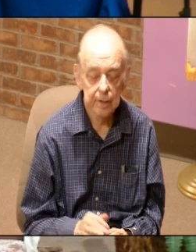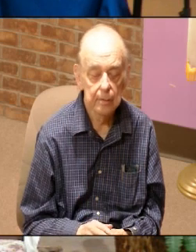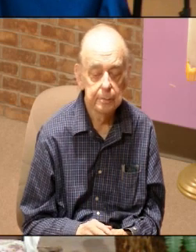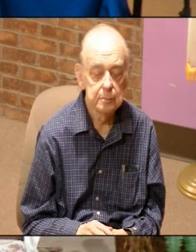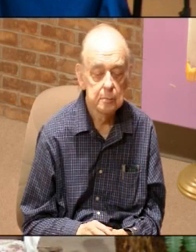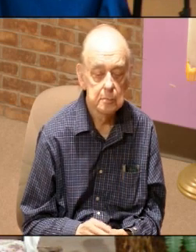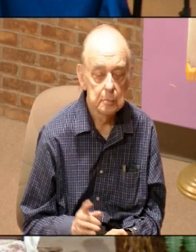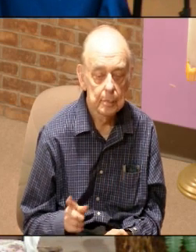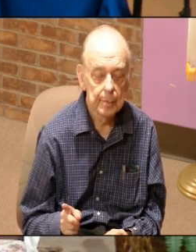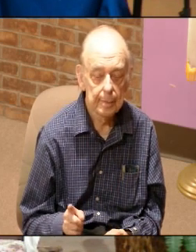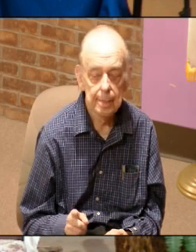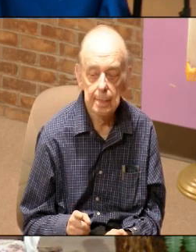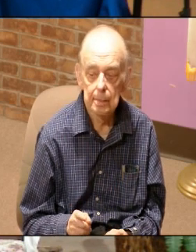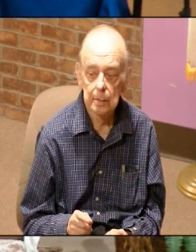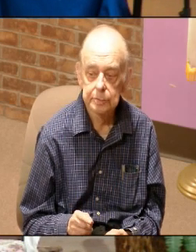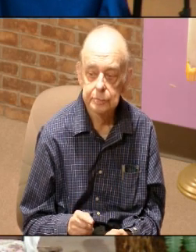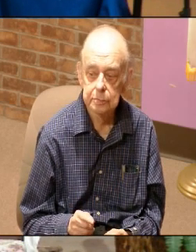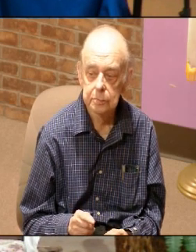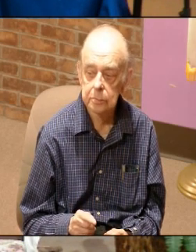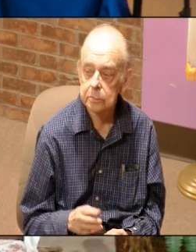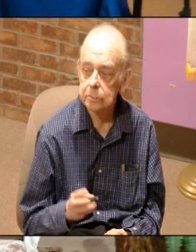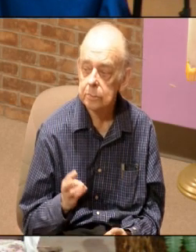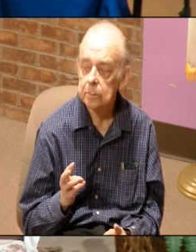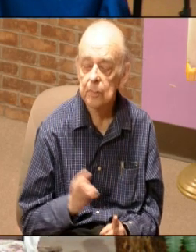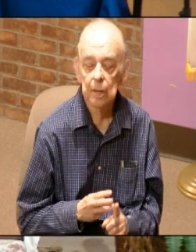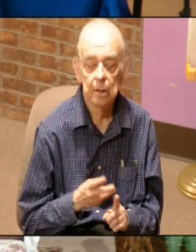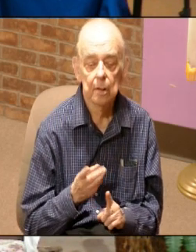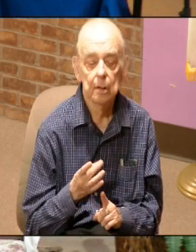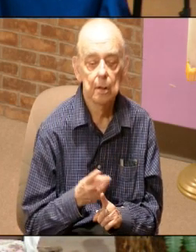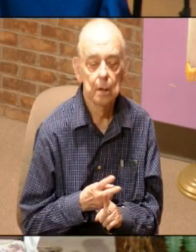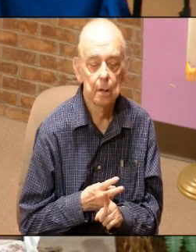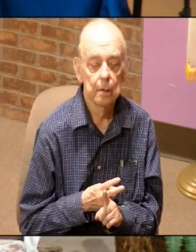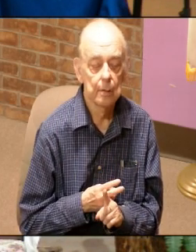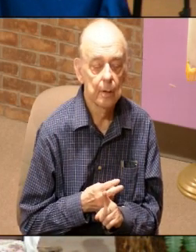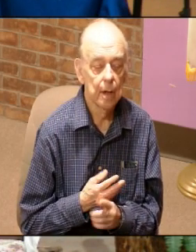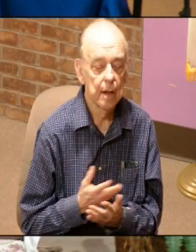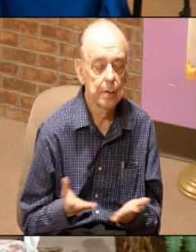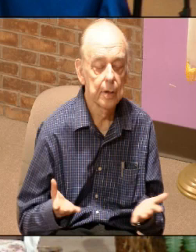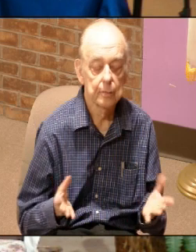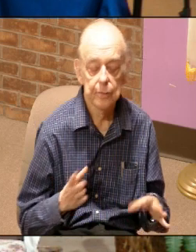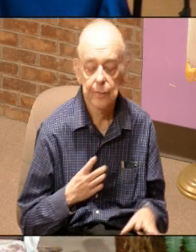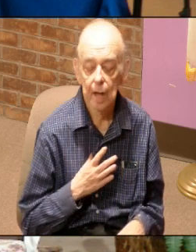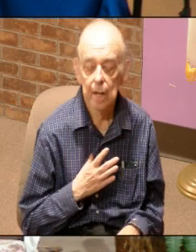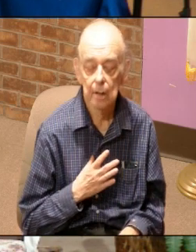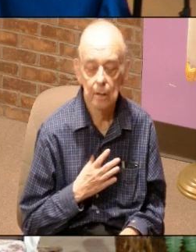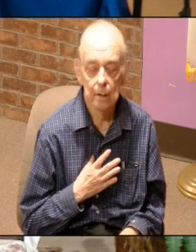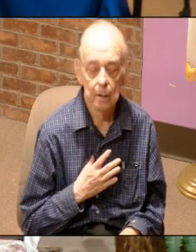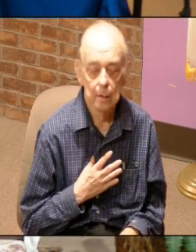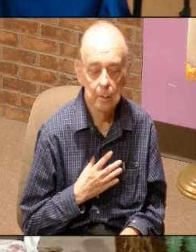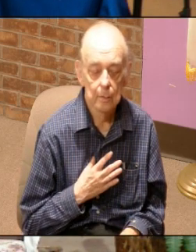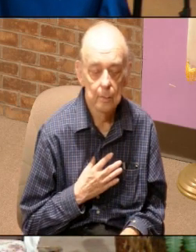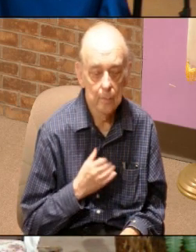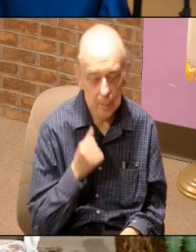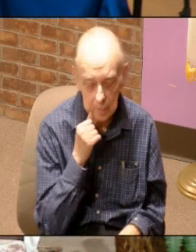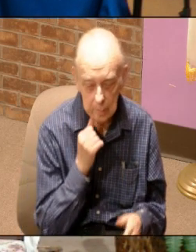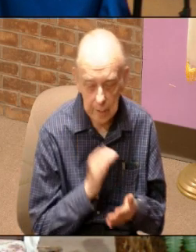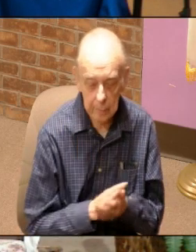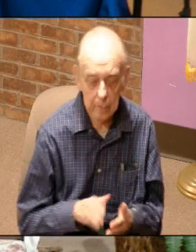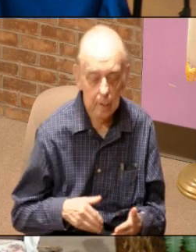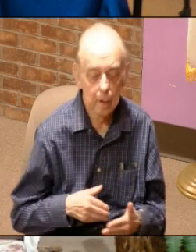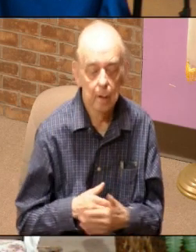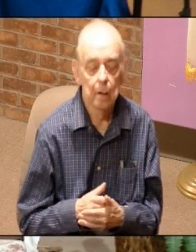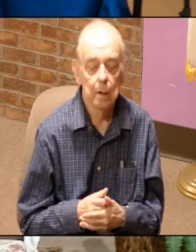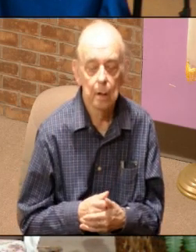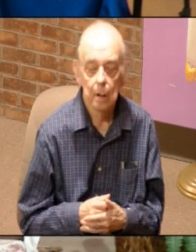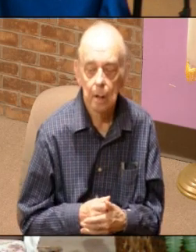and within about six to seven months everything was fine she got pregnant with the